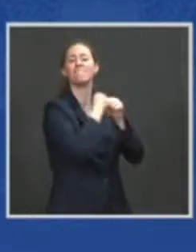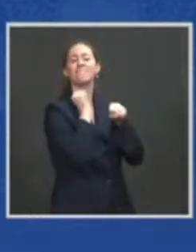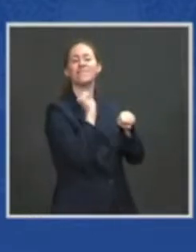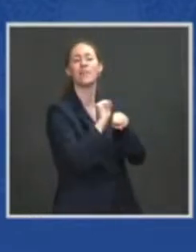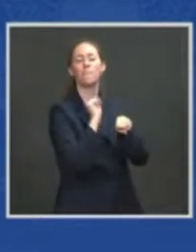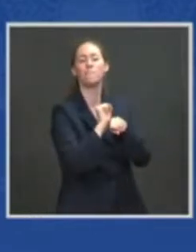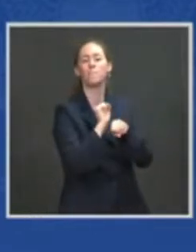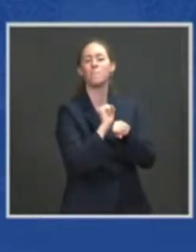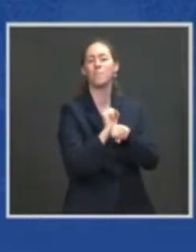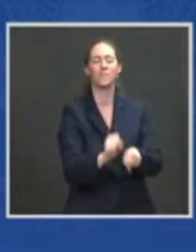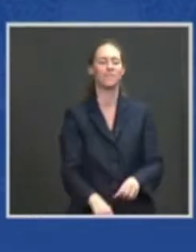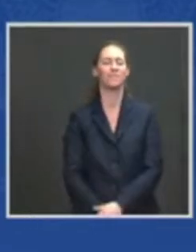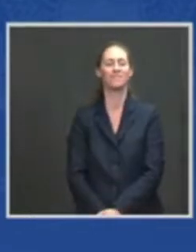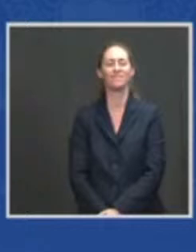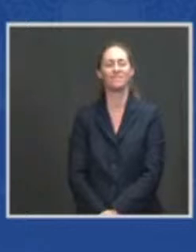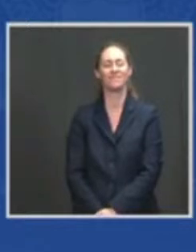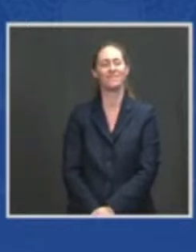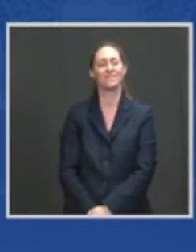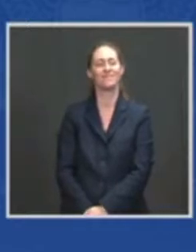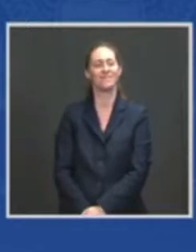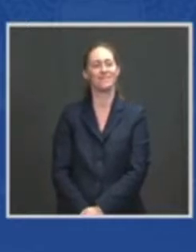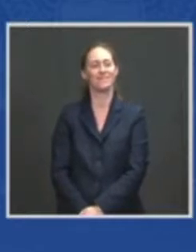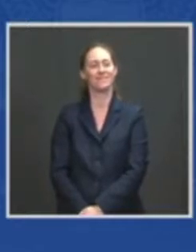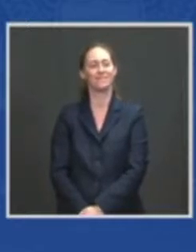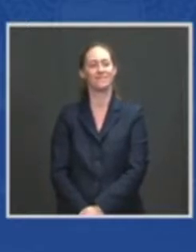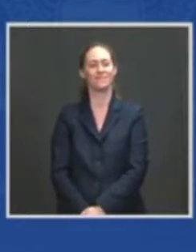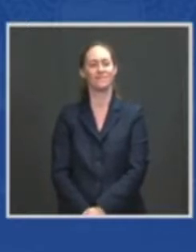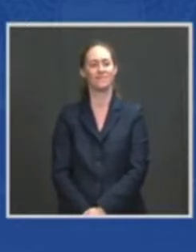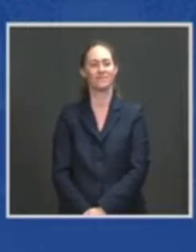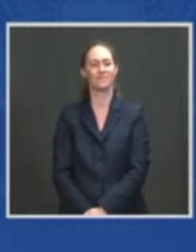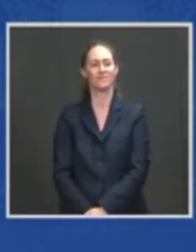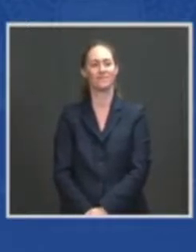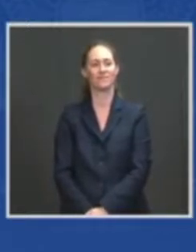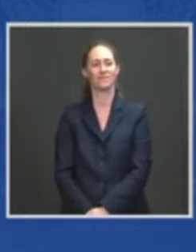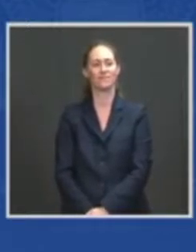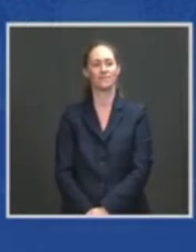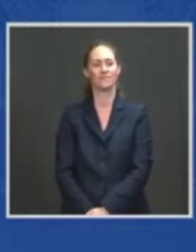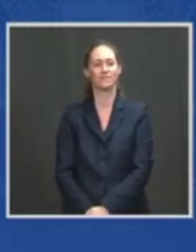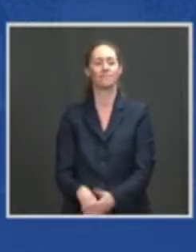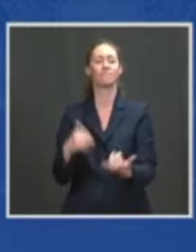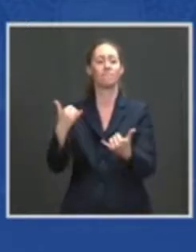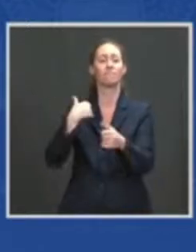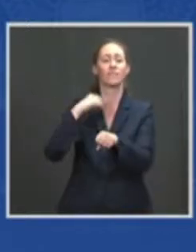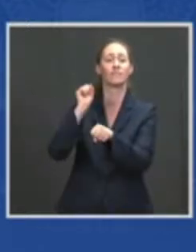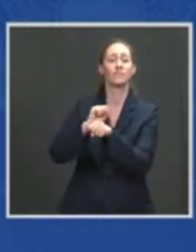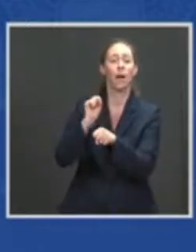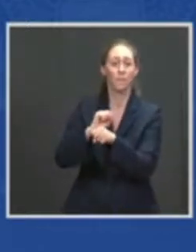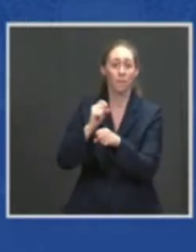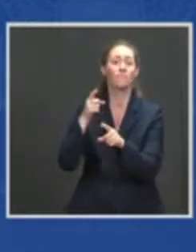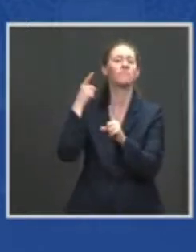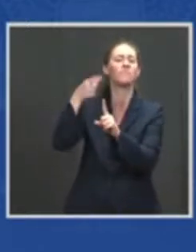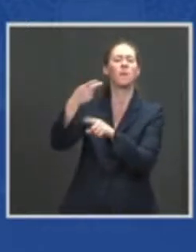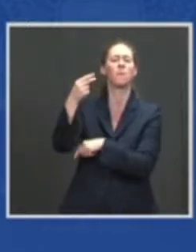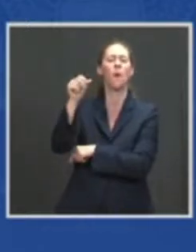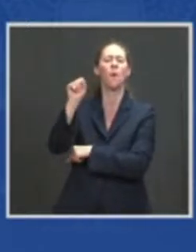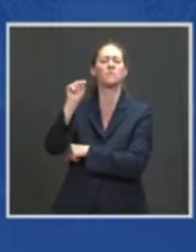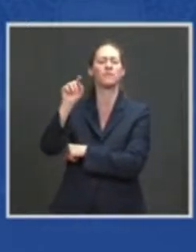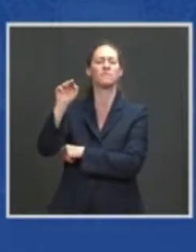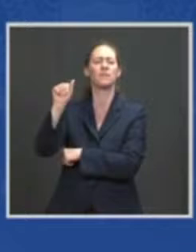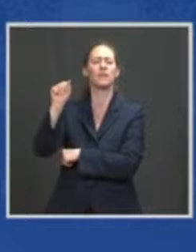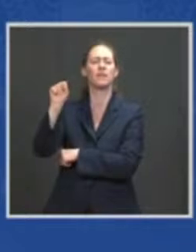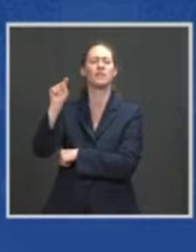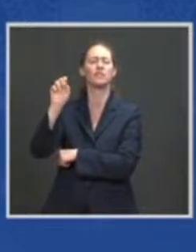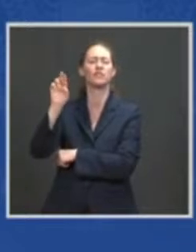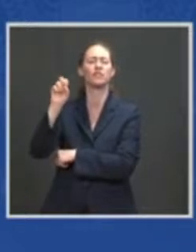at Hosemaster, working closely with the ATA staff until, the interview, and their contacts